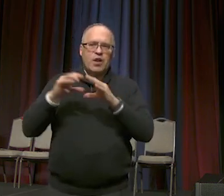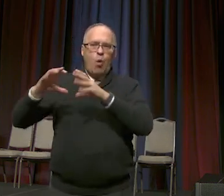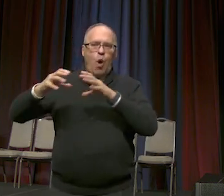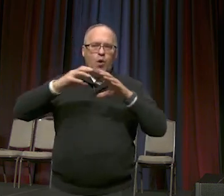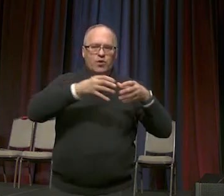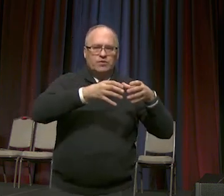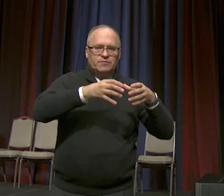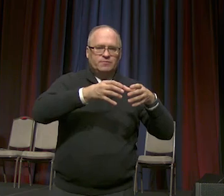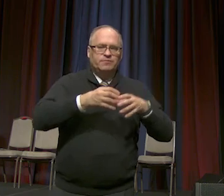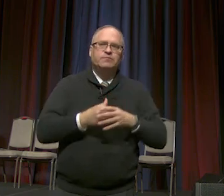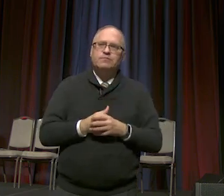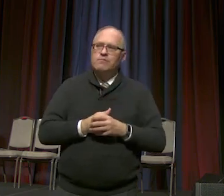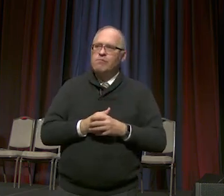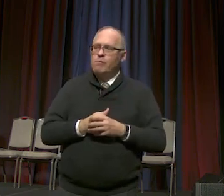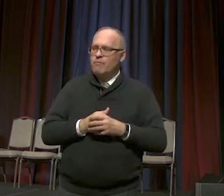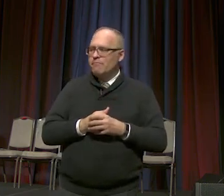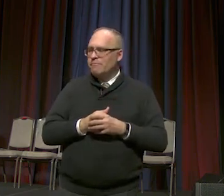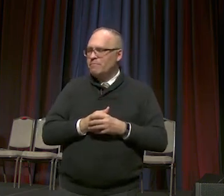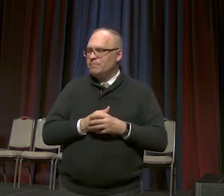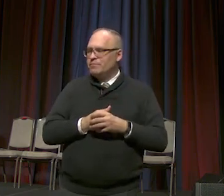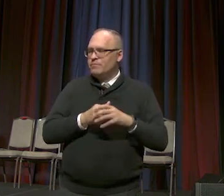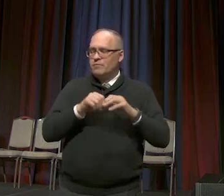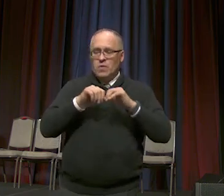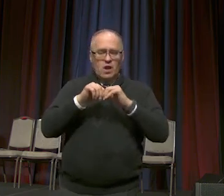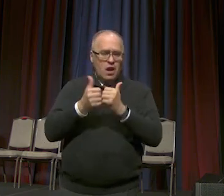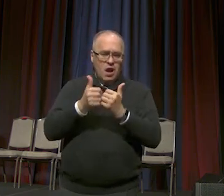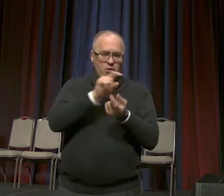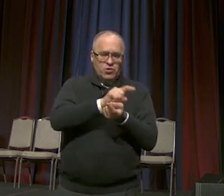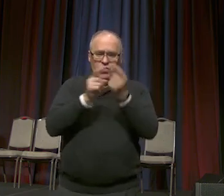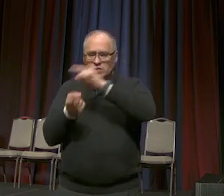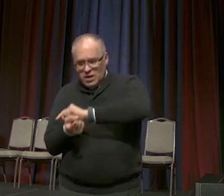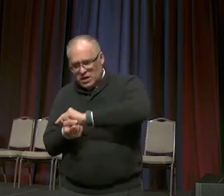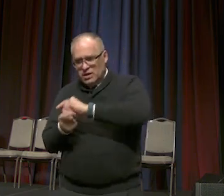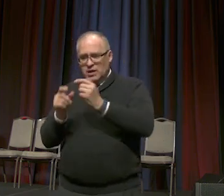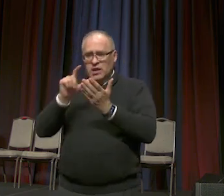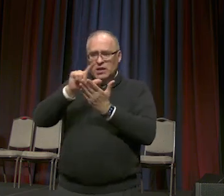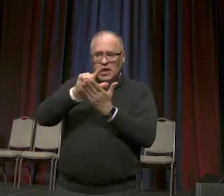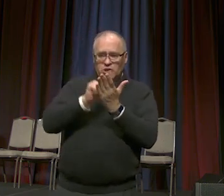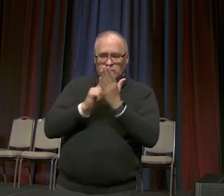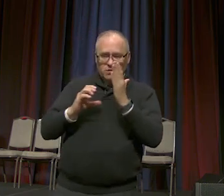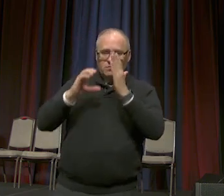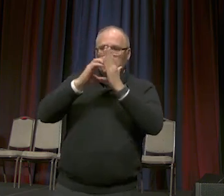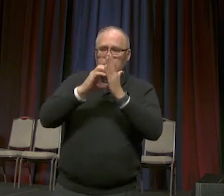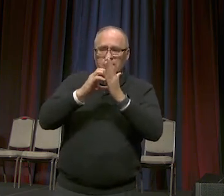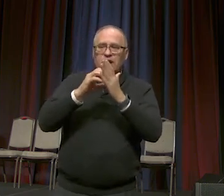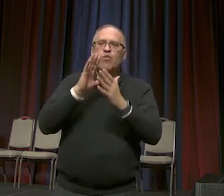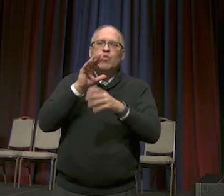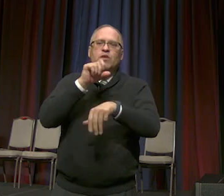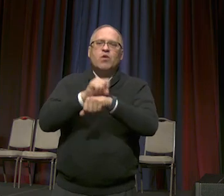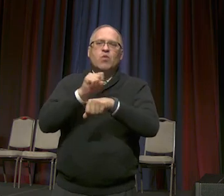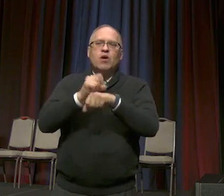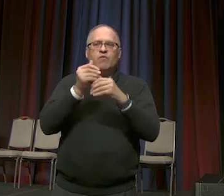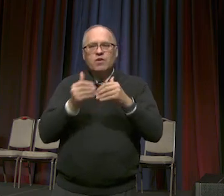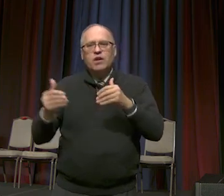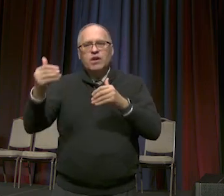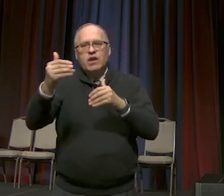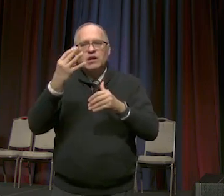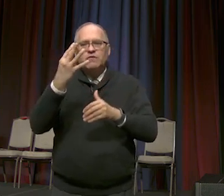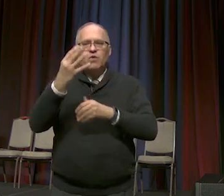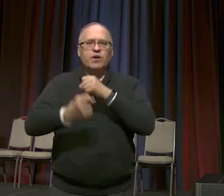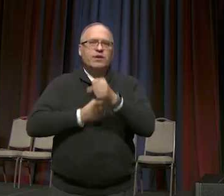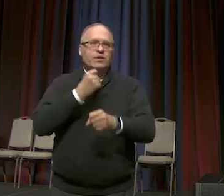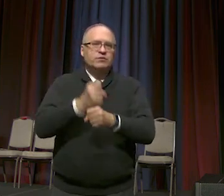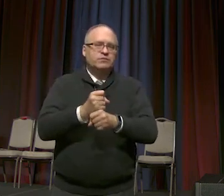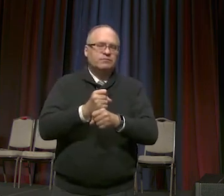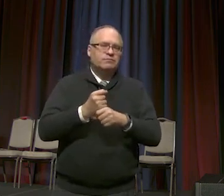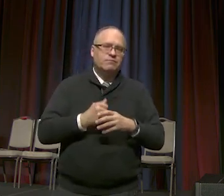orders. And so how then that gets translated into legislation is the work of the next quadrennium. Thank you.